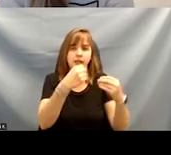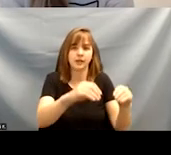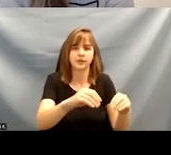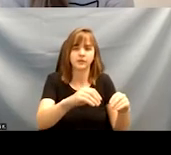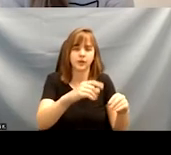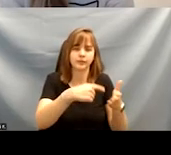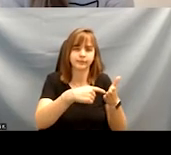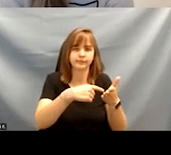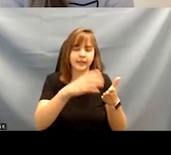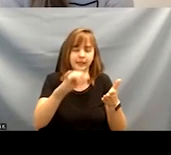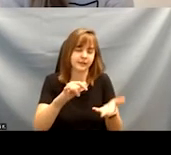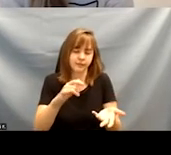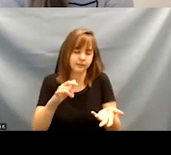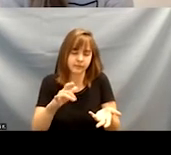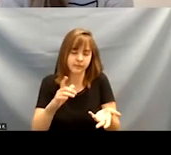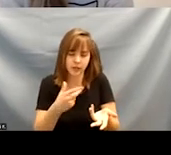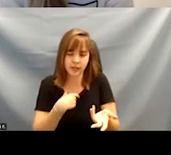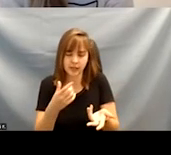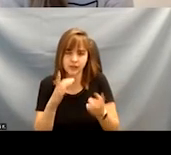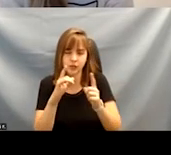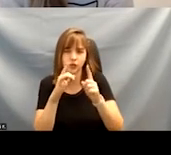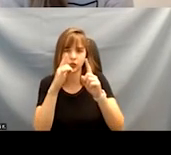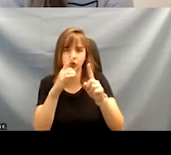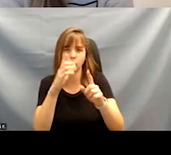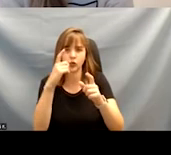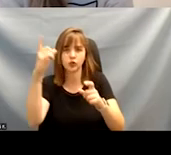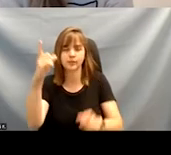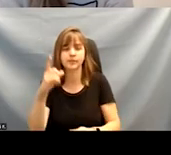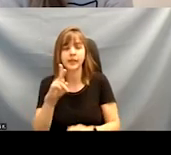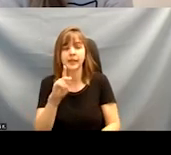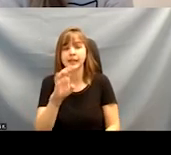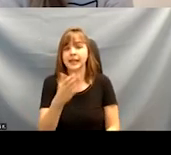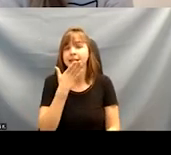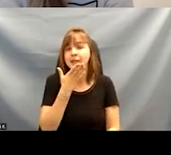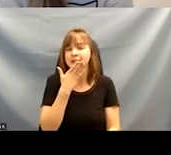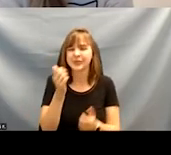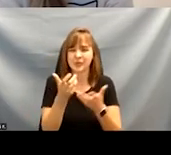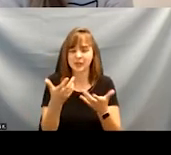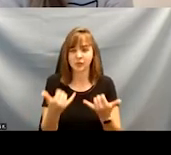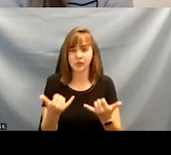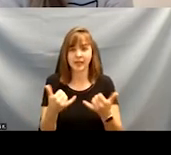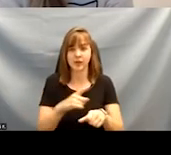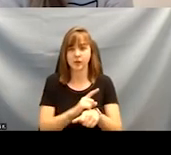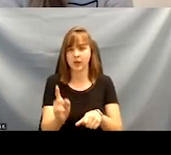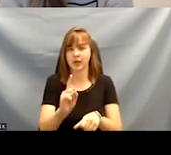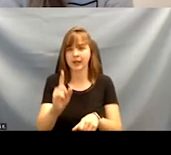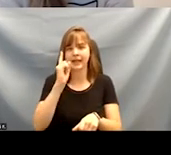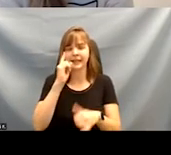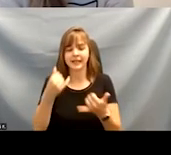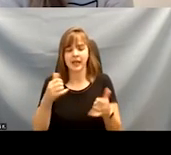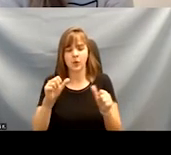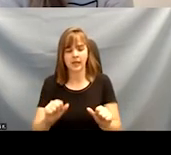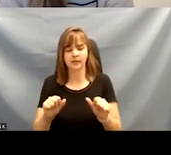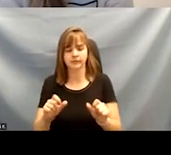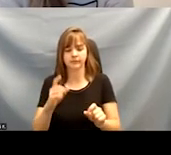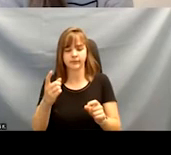Great. Thank you so much. Well, it is 1 o'clock. And I think this is a great point to open up the